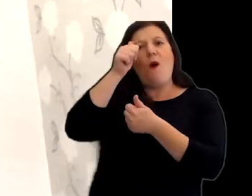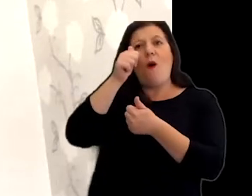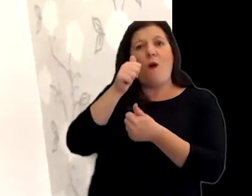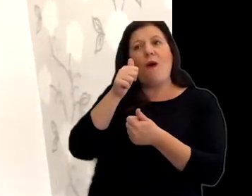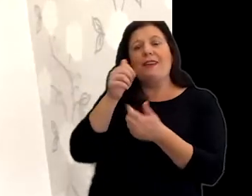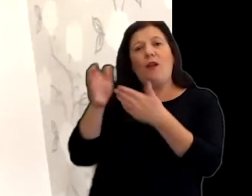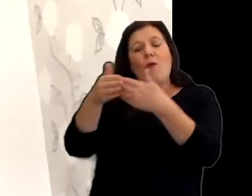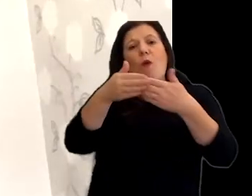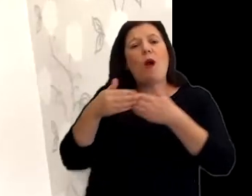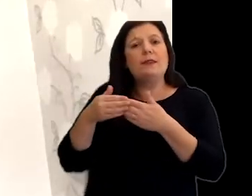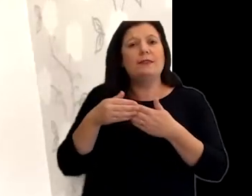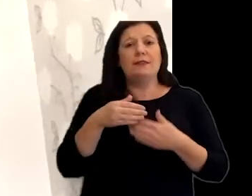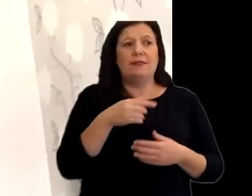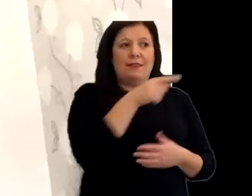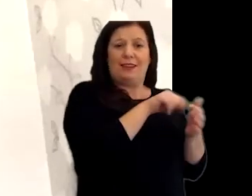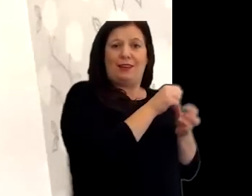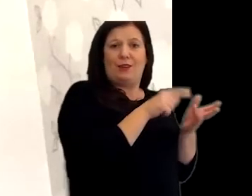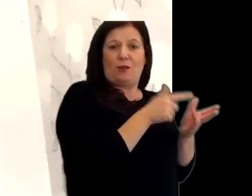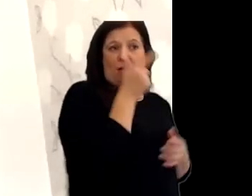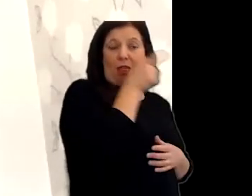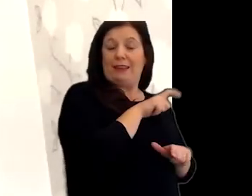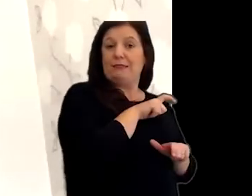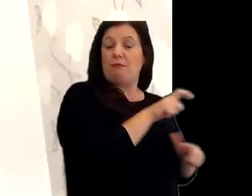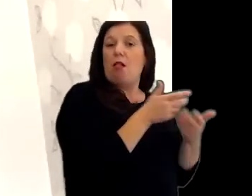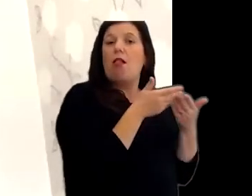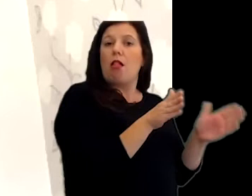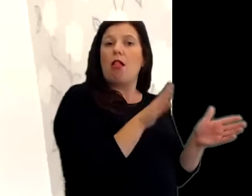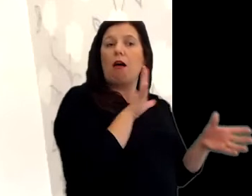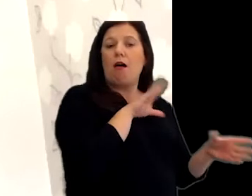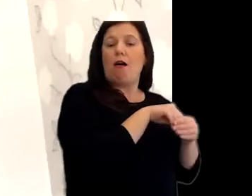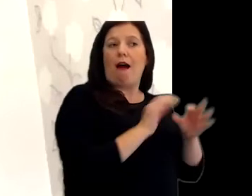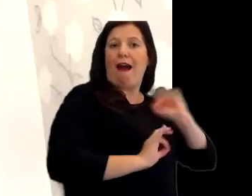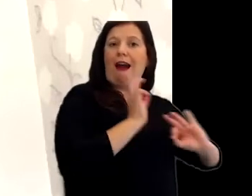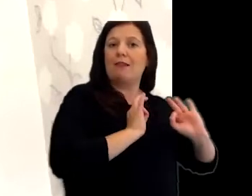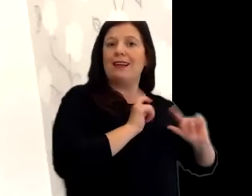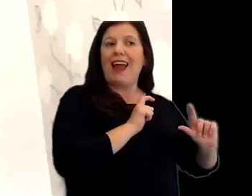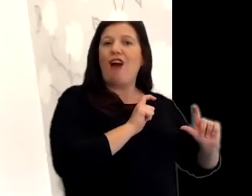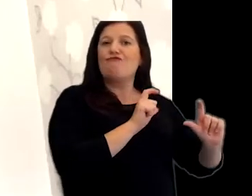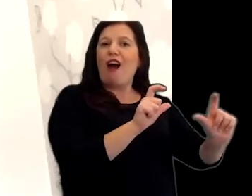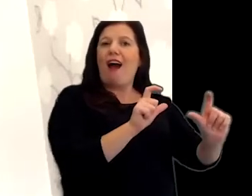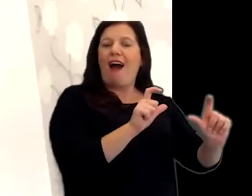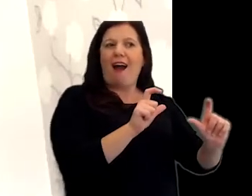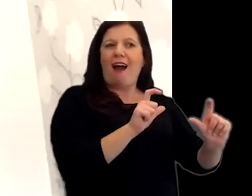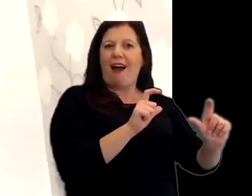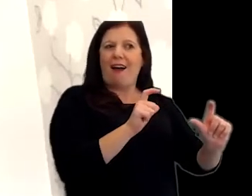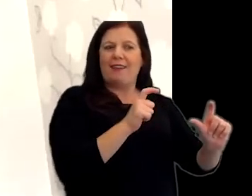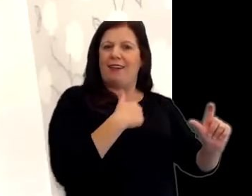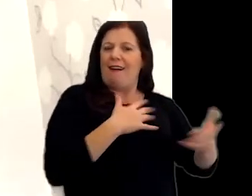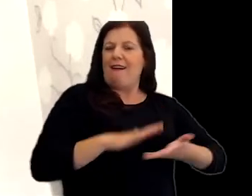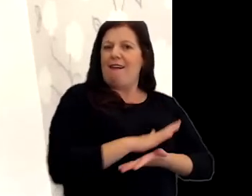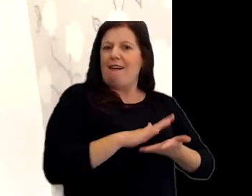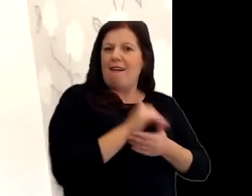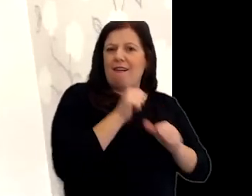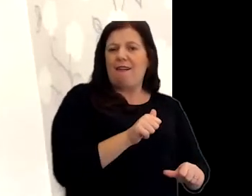I am and how lucky all of us are here at Ego to be able to continue to act and to be able to continue to do what we love, because